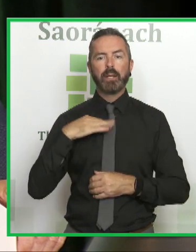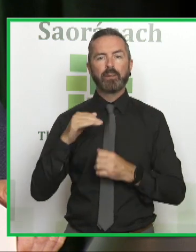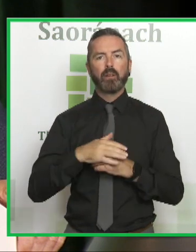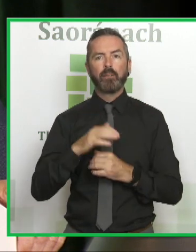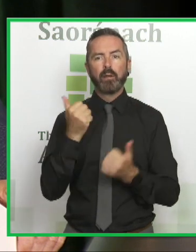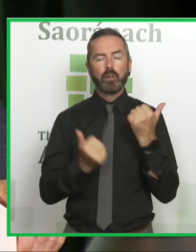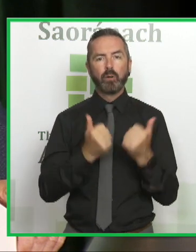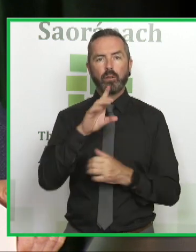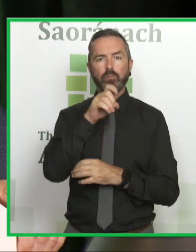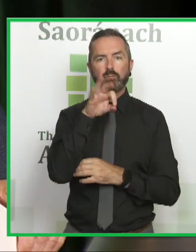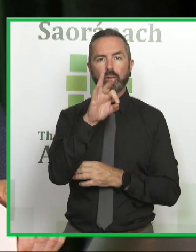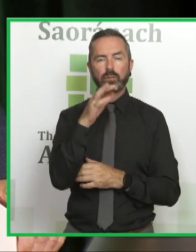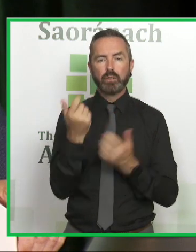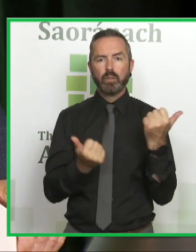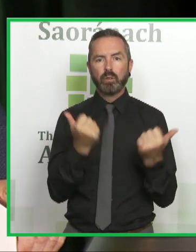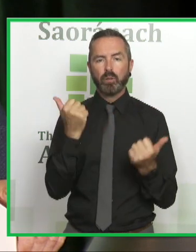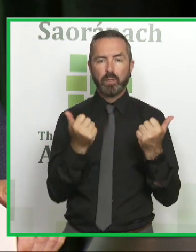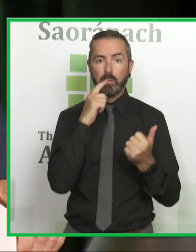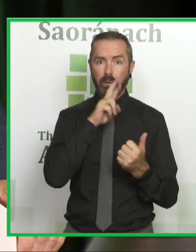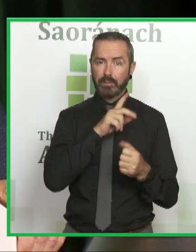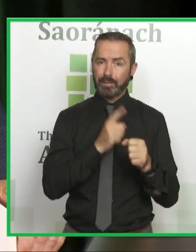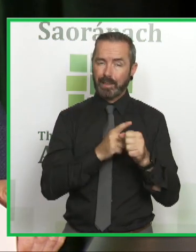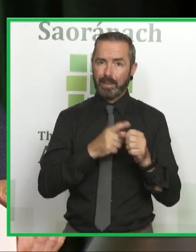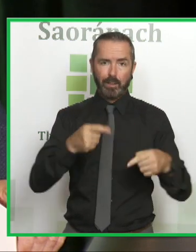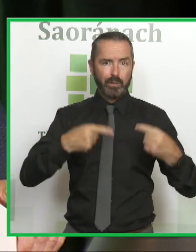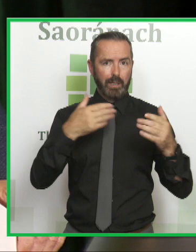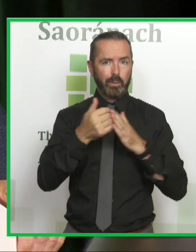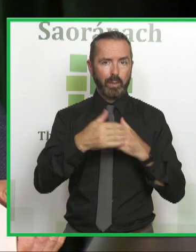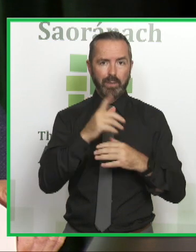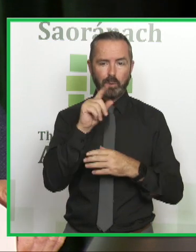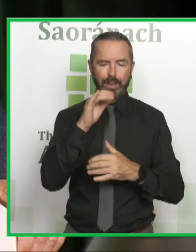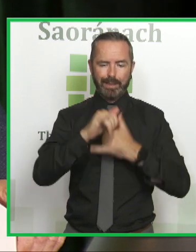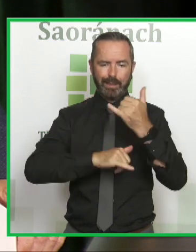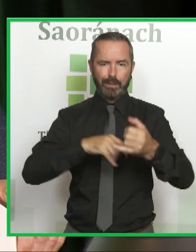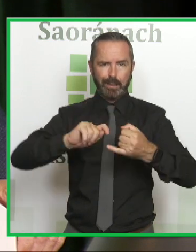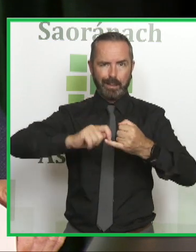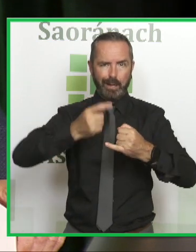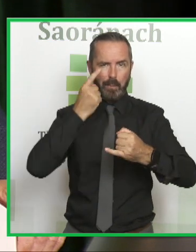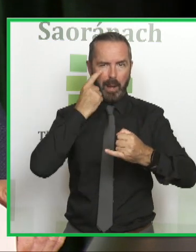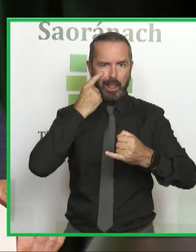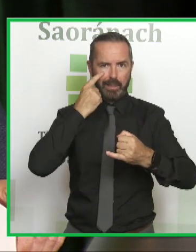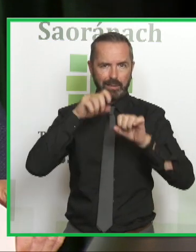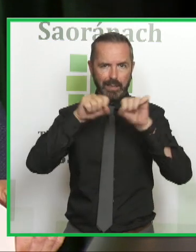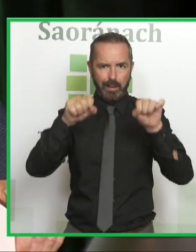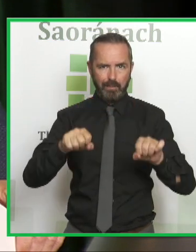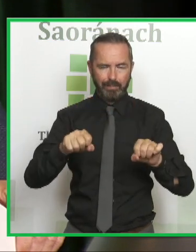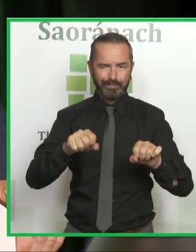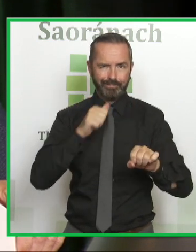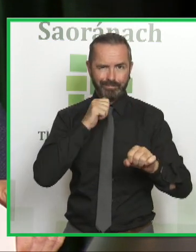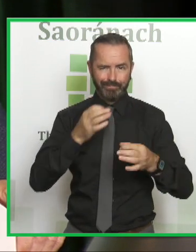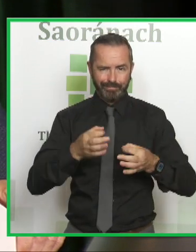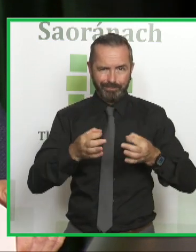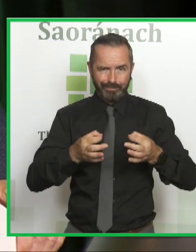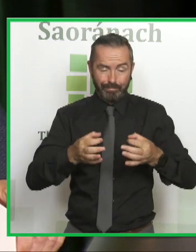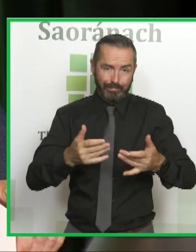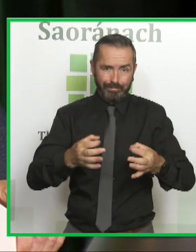court, which again, the challenges, as Judge Ryan had said, it is 20 years in a pilot, so there's something about. So I think for all of